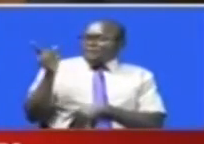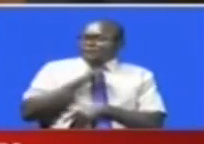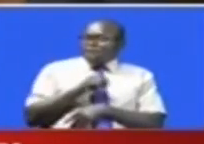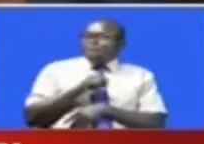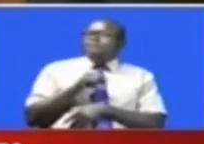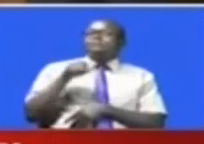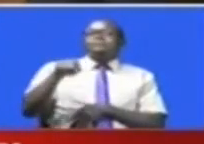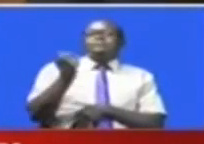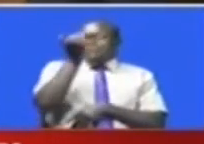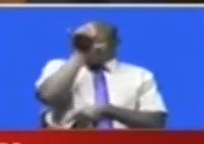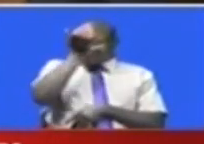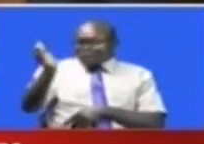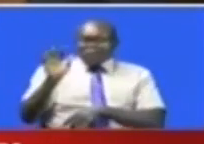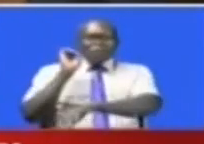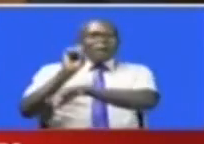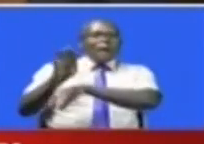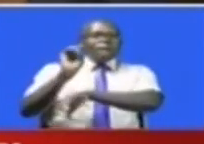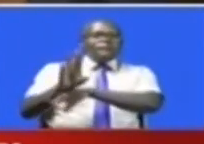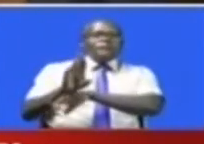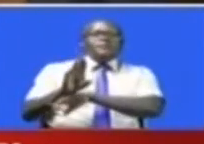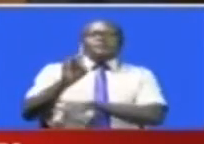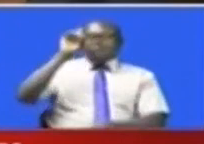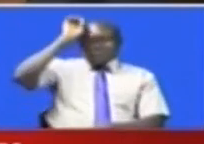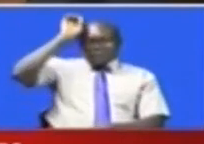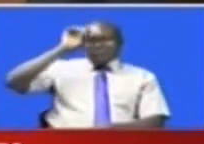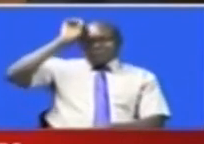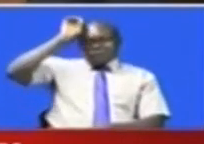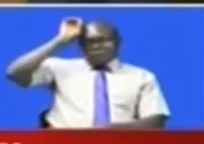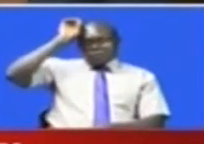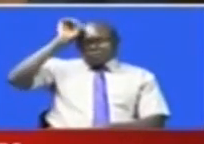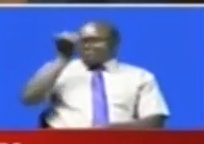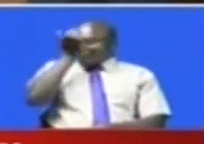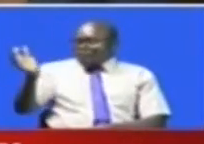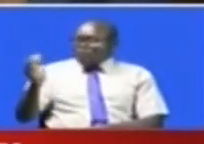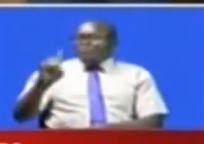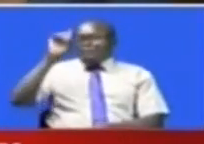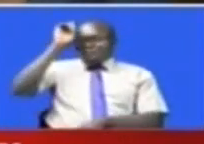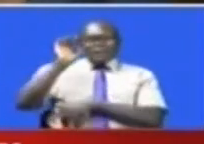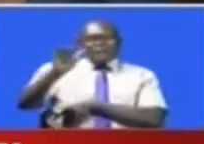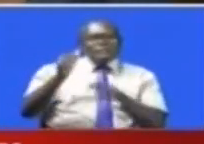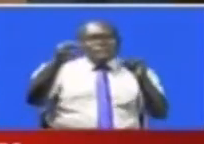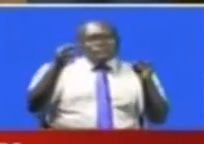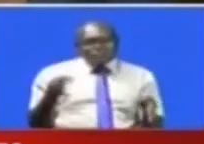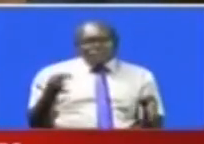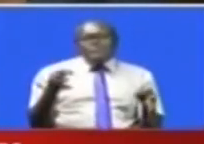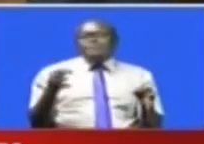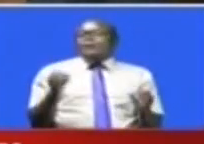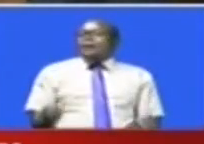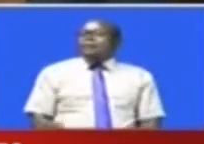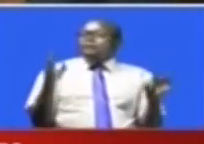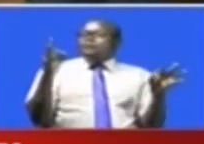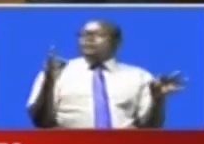his ministry ignored advice from the then Attorney General, Githu Muigai, who just asked the Treasury and indeed the